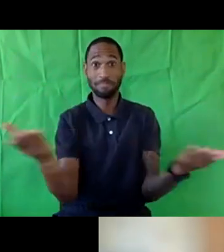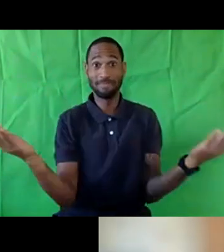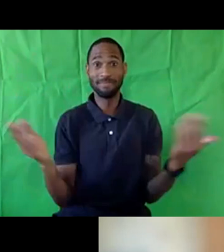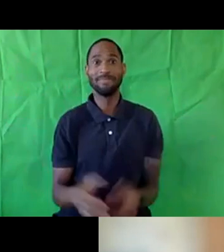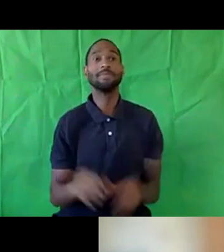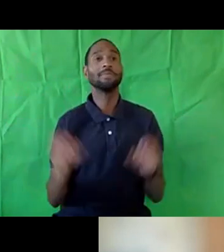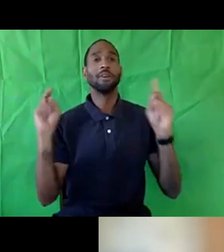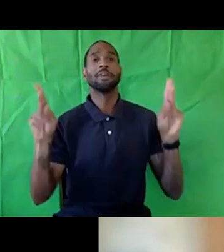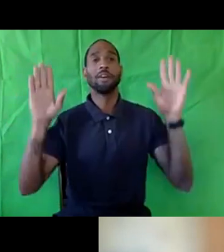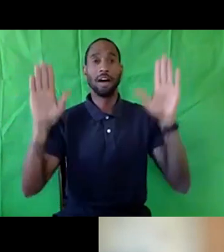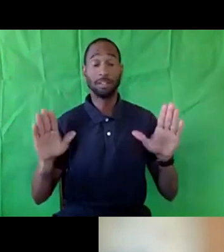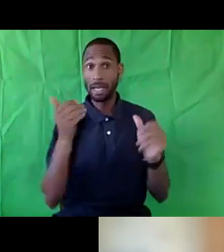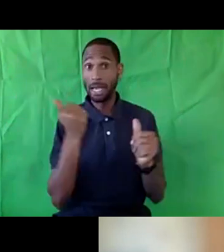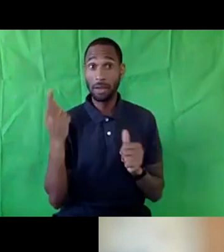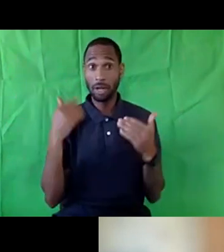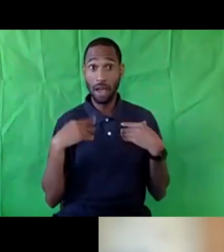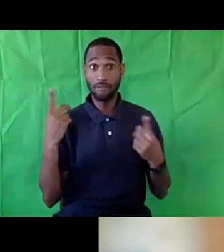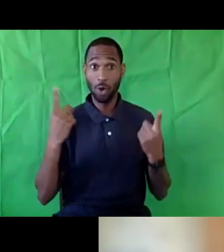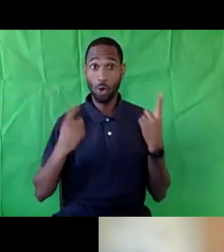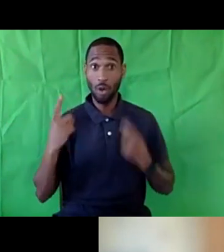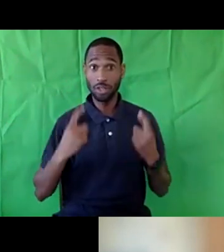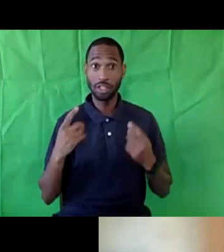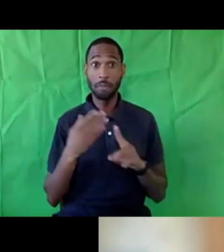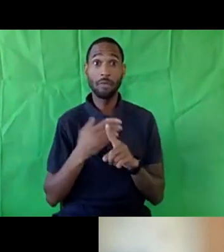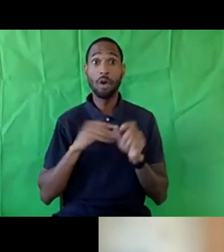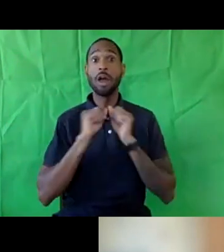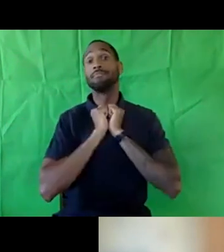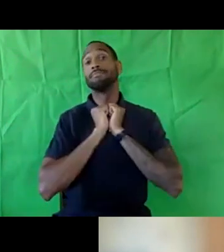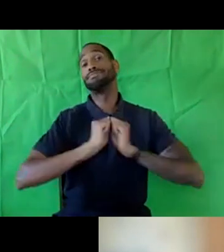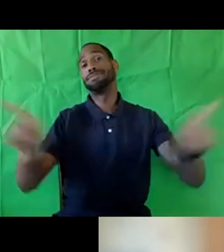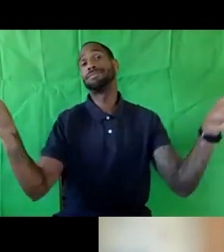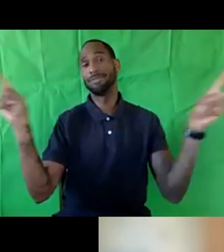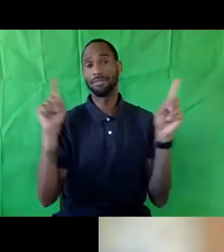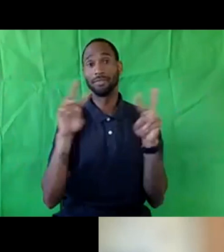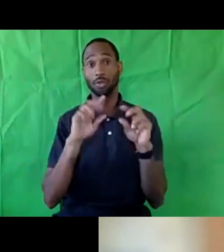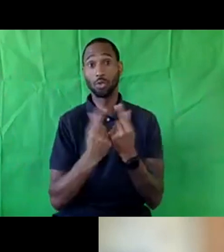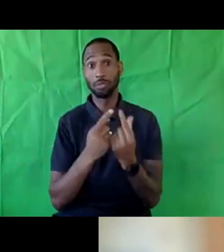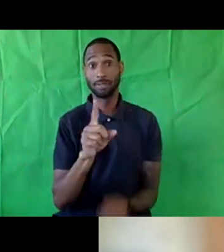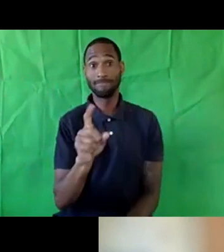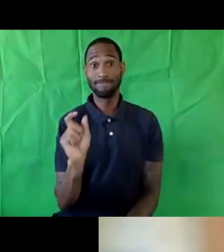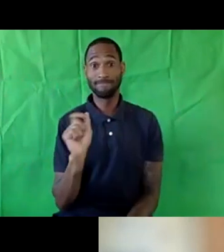Okay, great. Does anybody have any questions before I toss y'all out together?